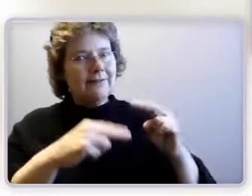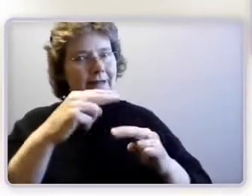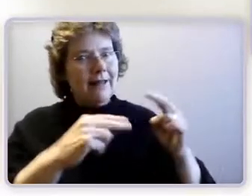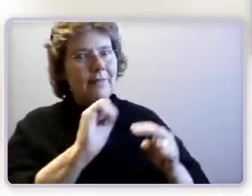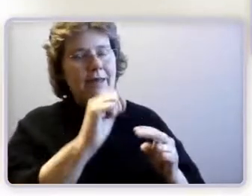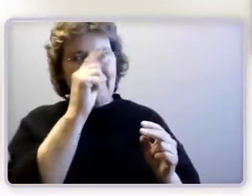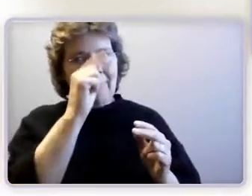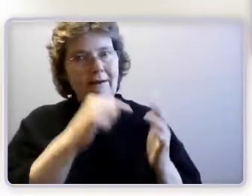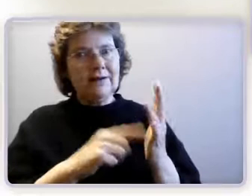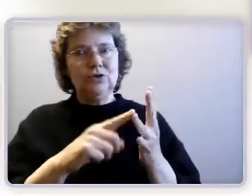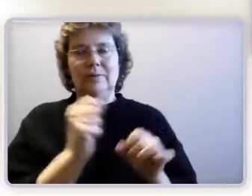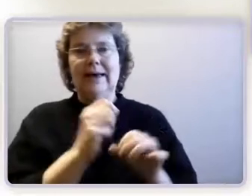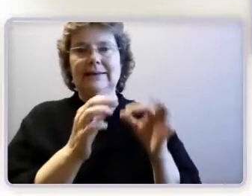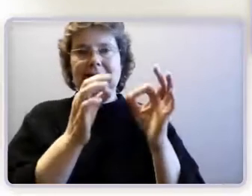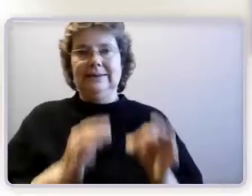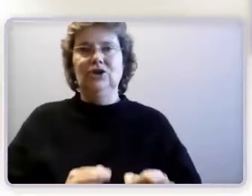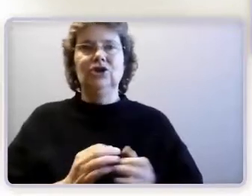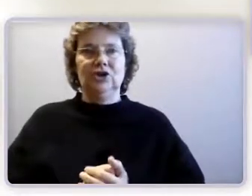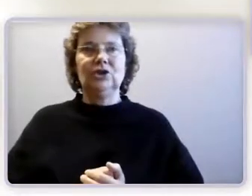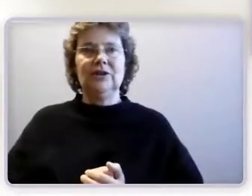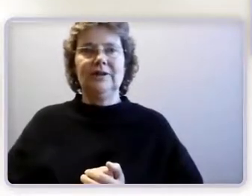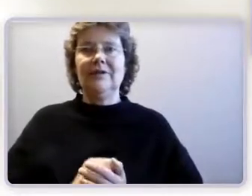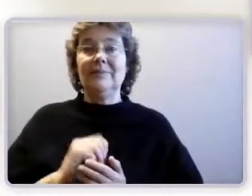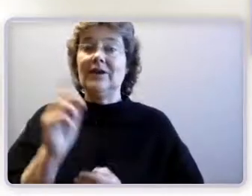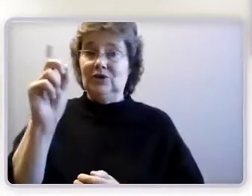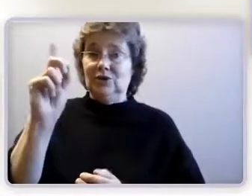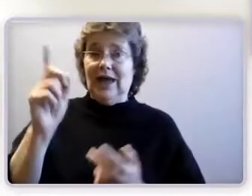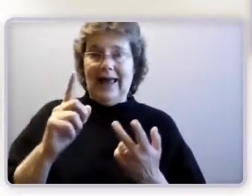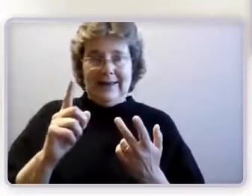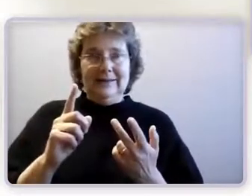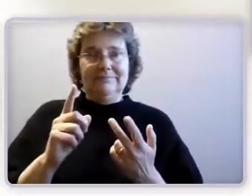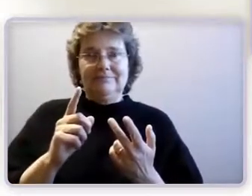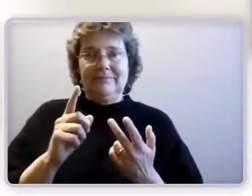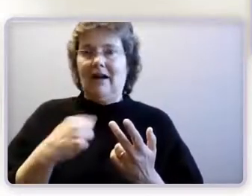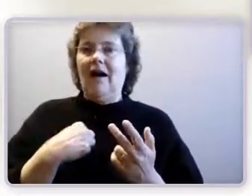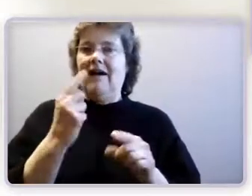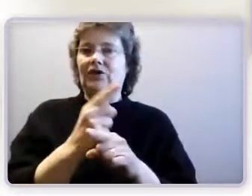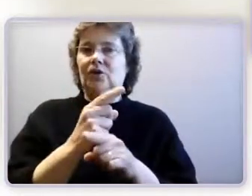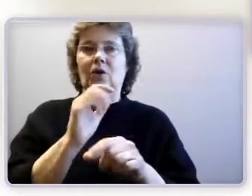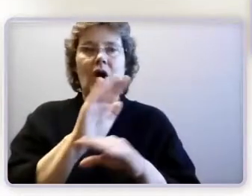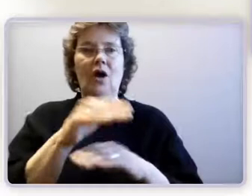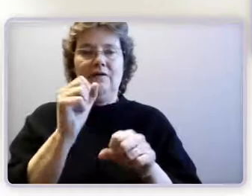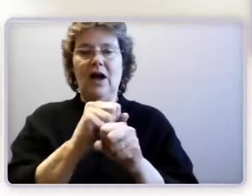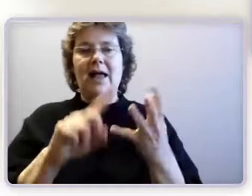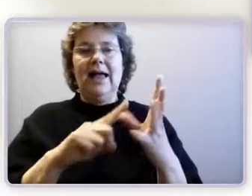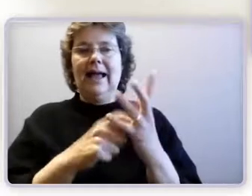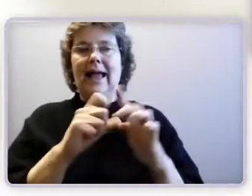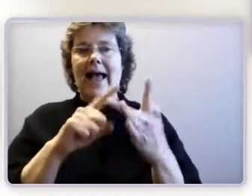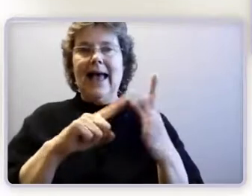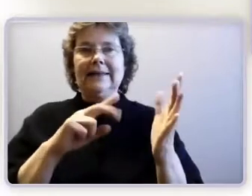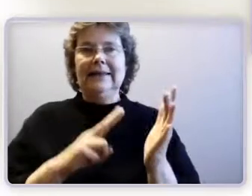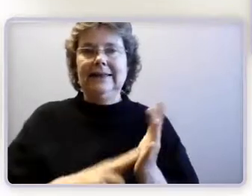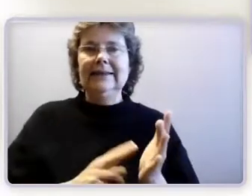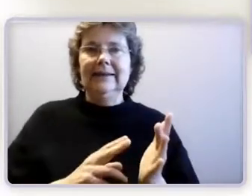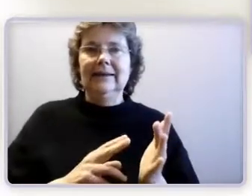During this presentation, by the way, sorry, if I refer to a guardian, then I will use that term interchangeably with